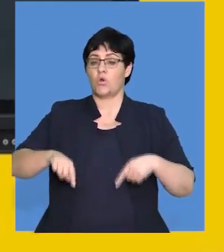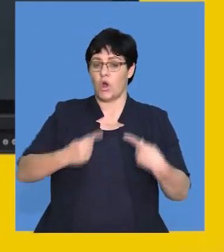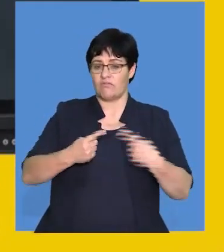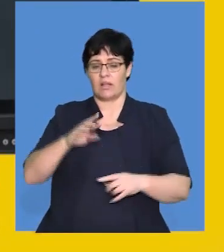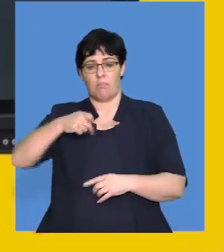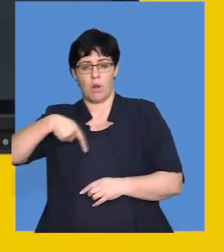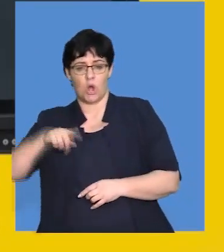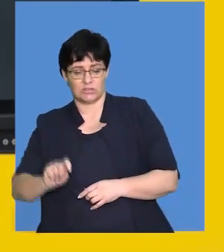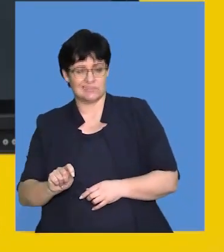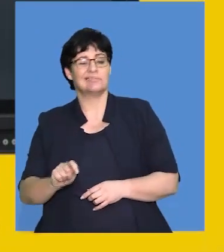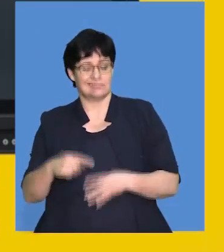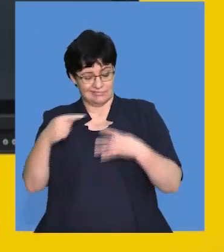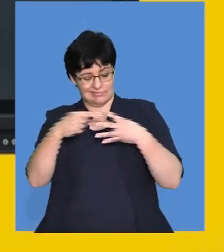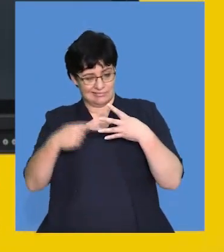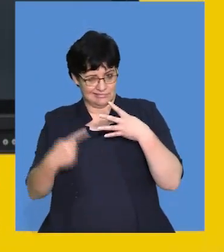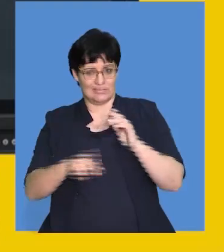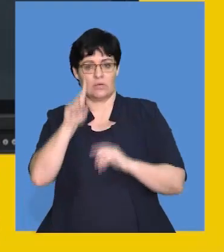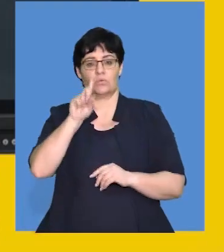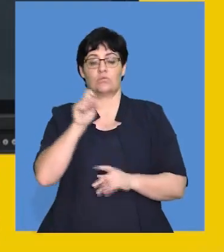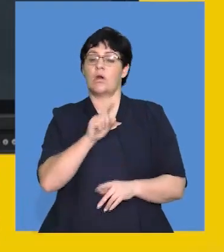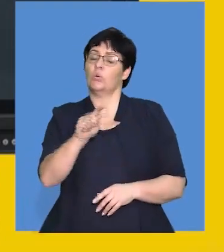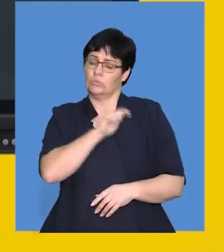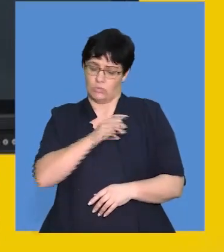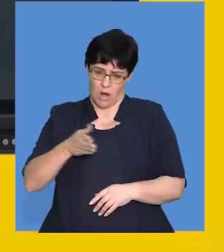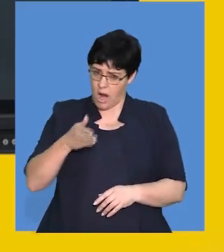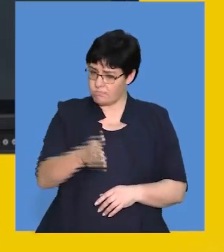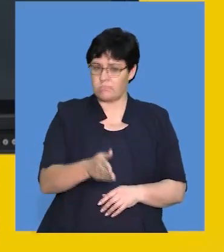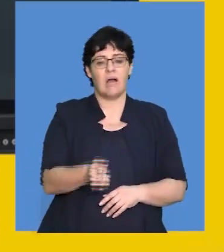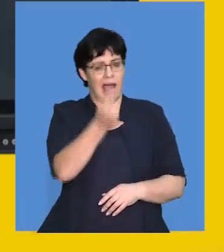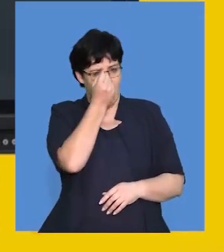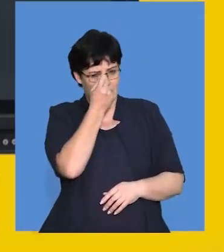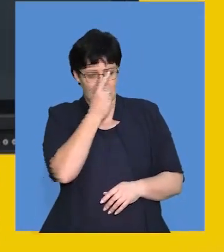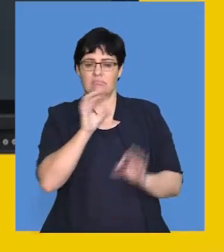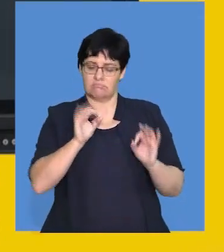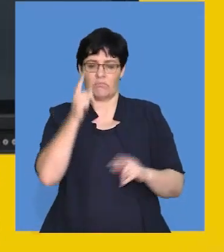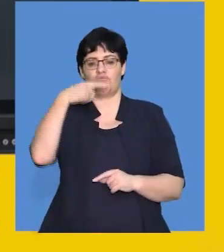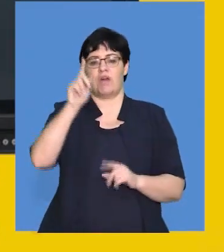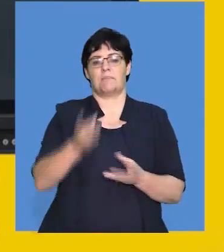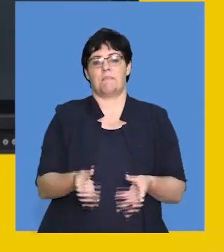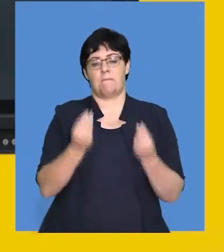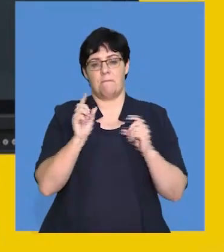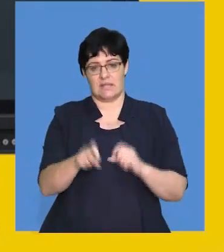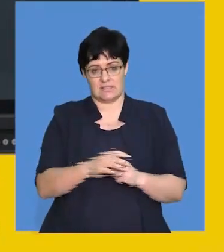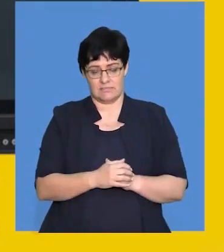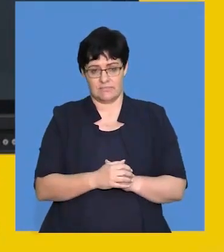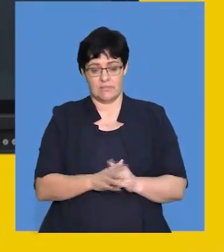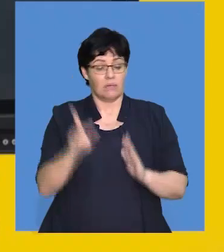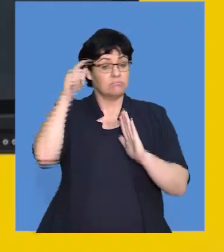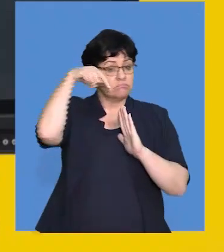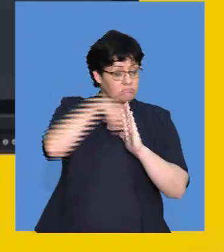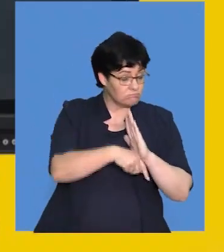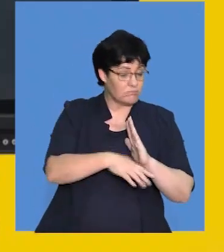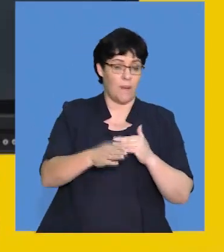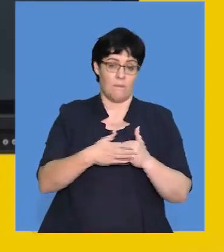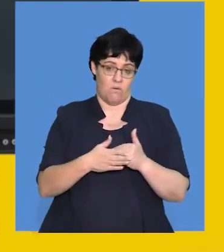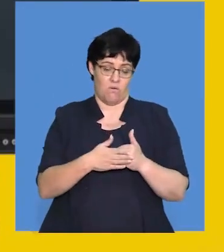these are some of the questions that definitely you must get correct. We are going to go into more detail now